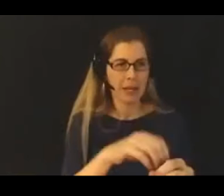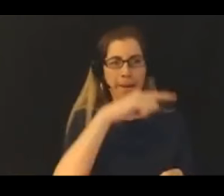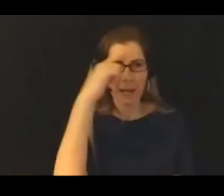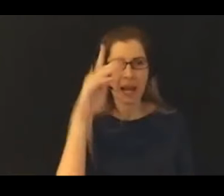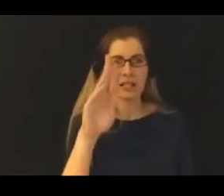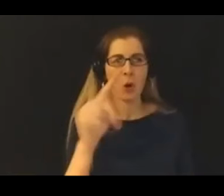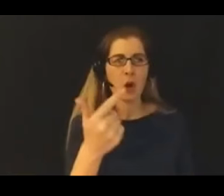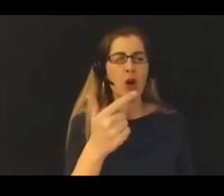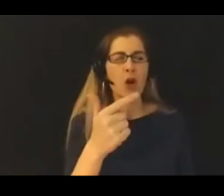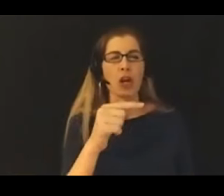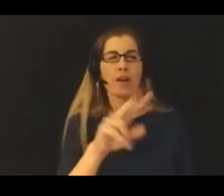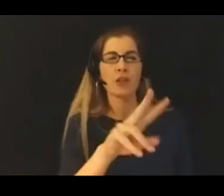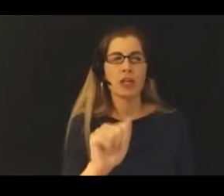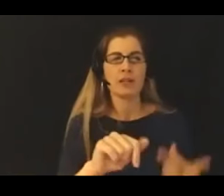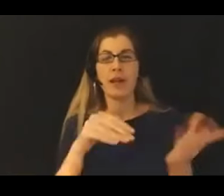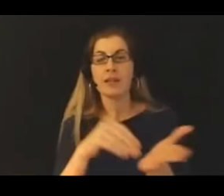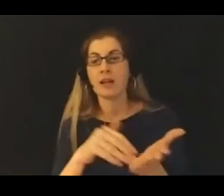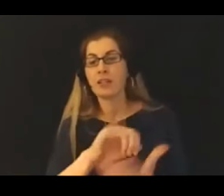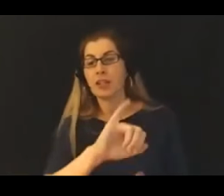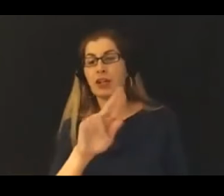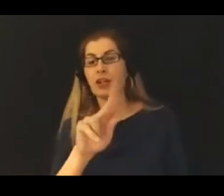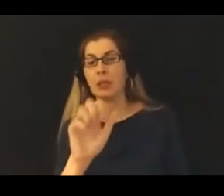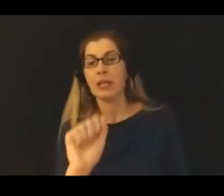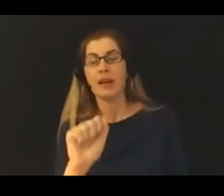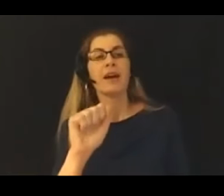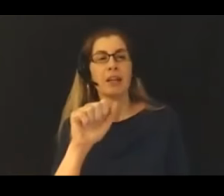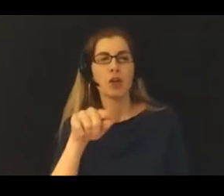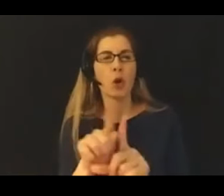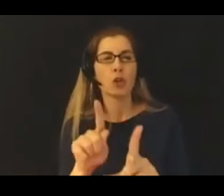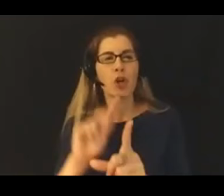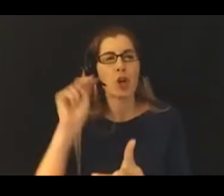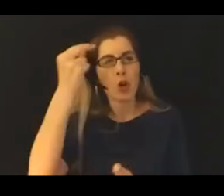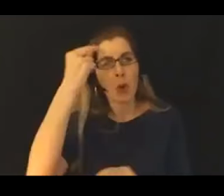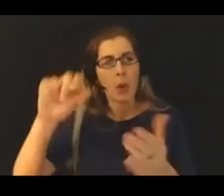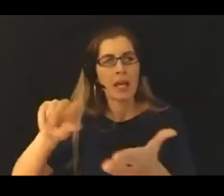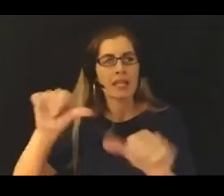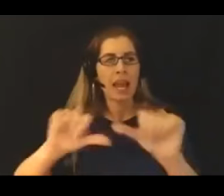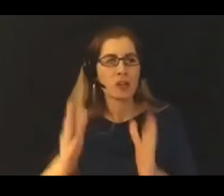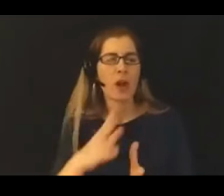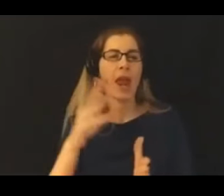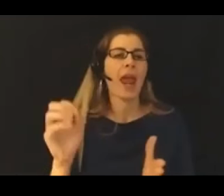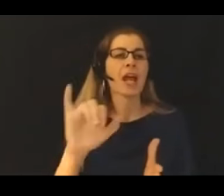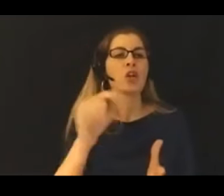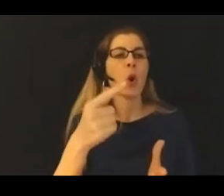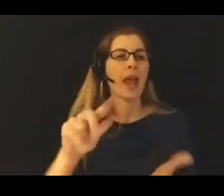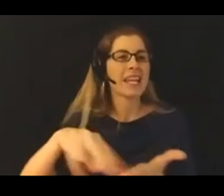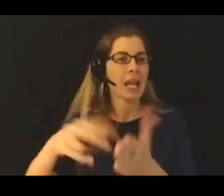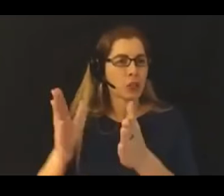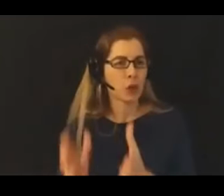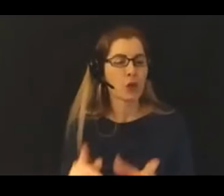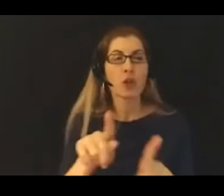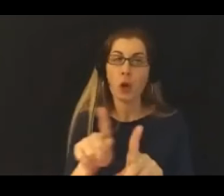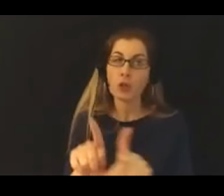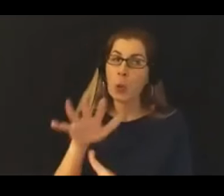Virginia. And Dr. Julia Basso is a neuroscientist, dancer, and yoga instructor, and serves as a senior